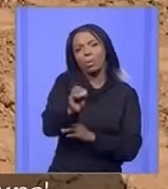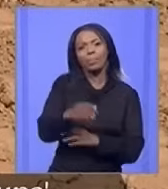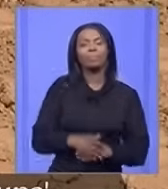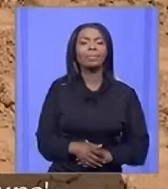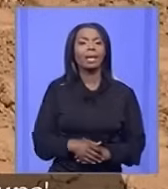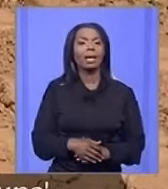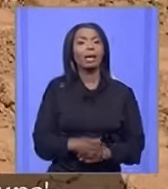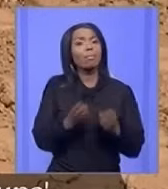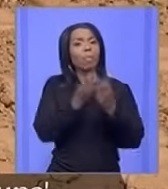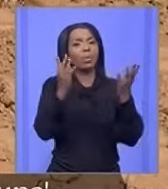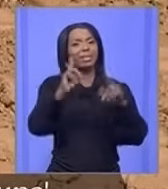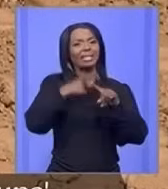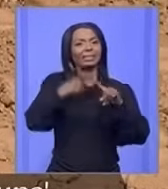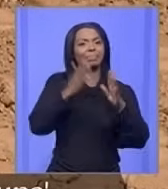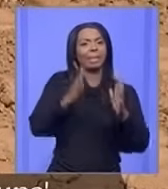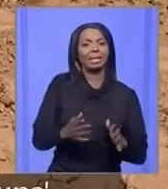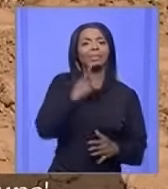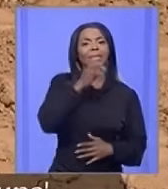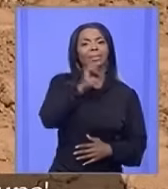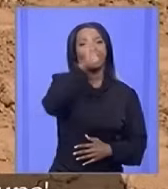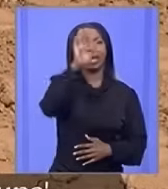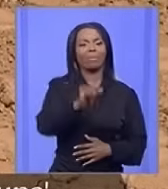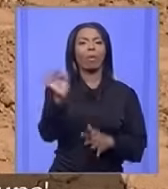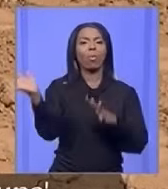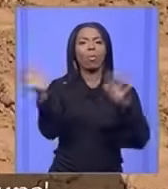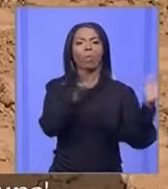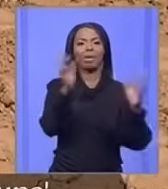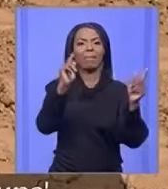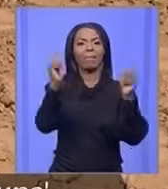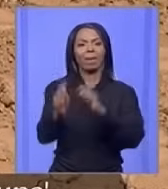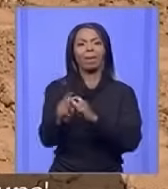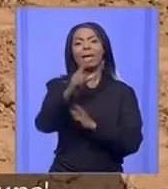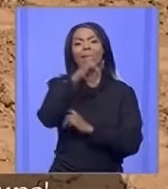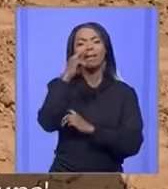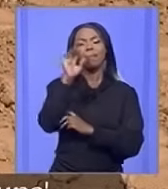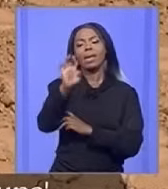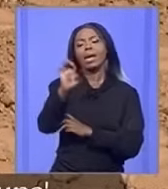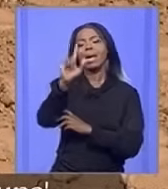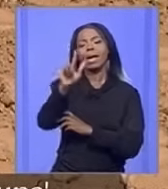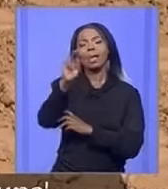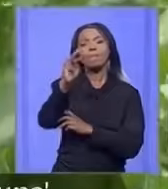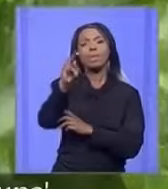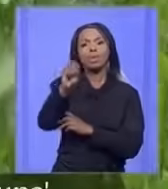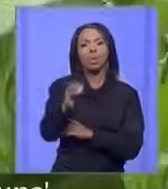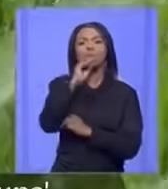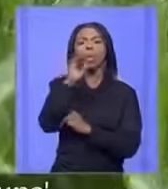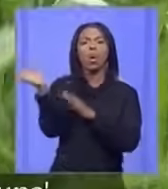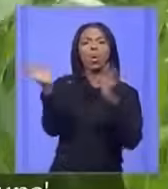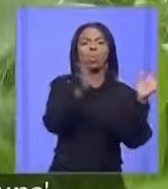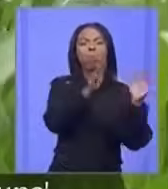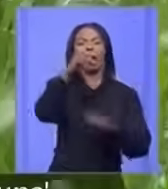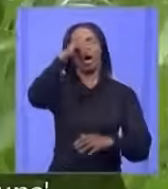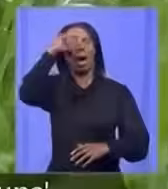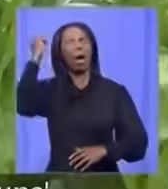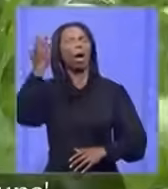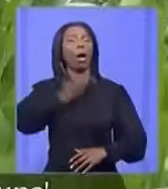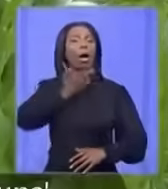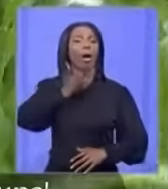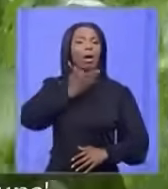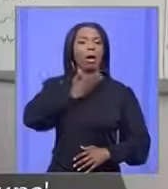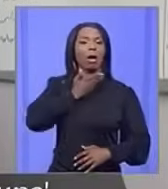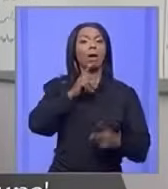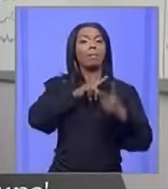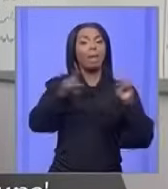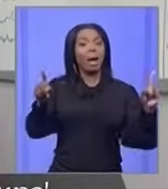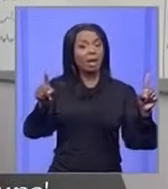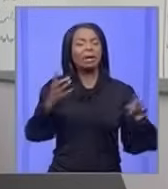Afrika Borwa e tobane le boemo ba lehodimo ba El Nino bo tlang ka komello le moya o tjhesang. South Africa has received